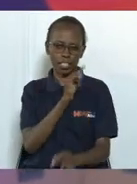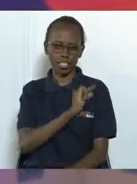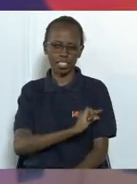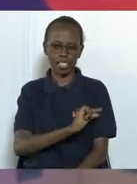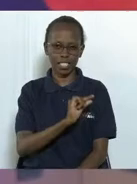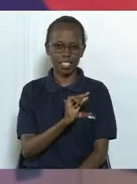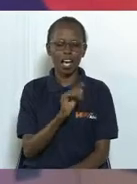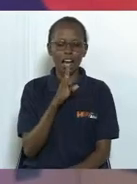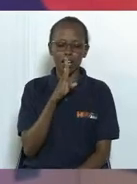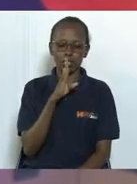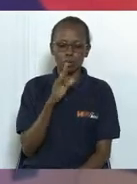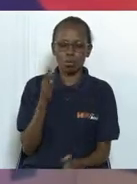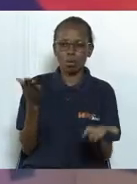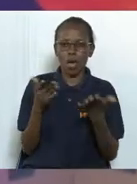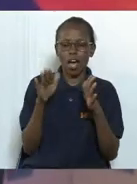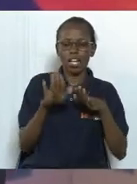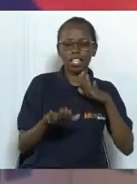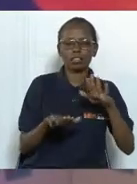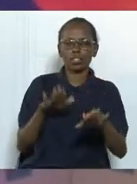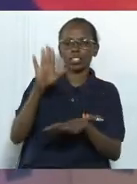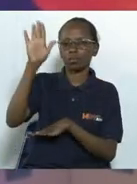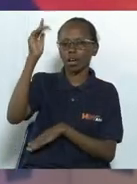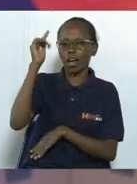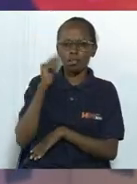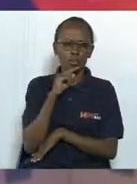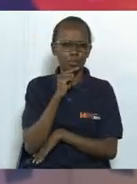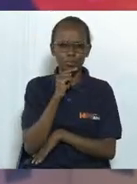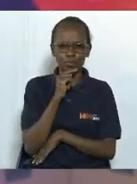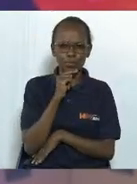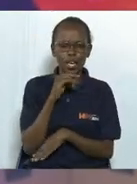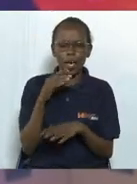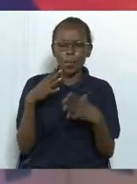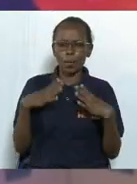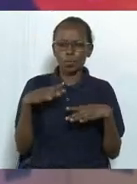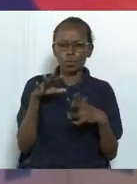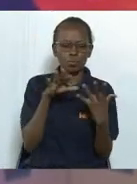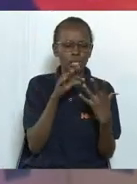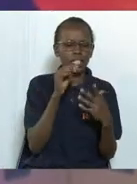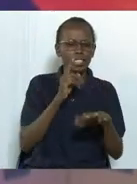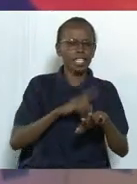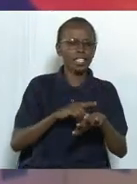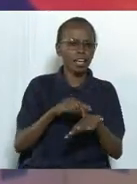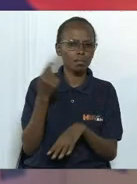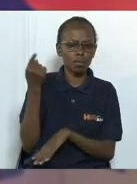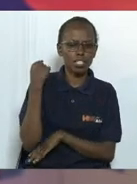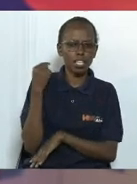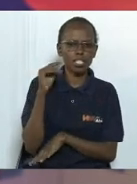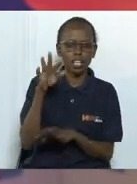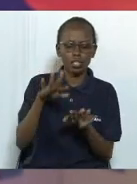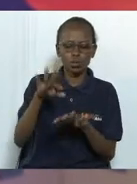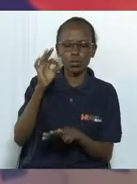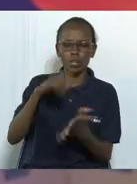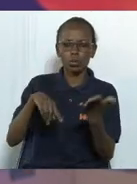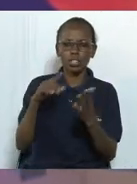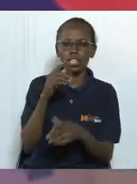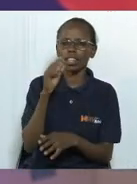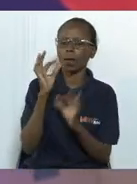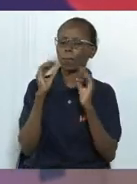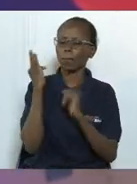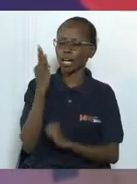to be at His feet. I wonder how many of us took the time yesterday to just find out whether what Pastor was teaching was